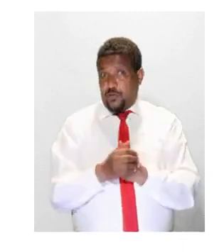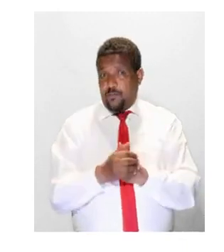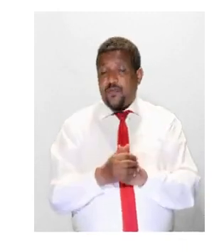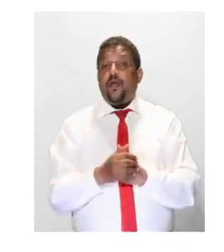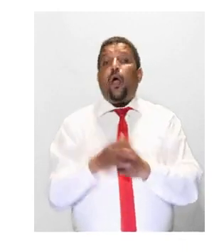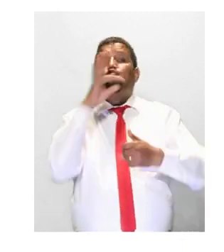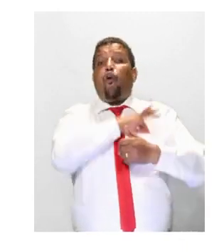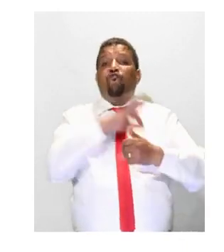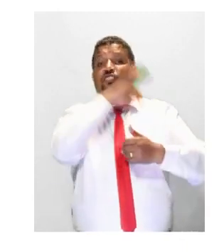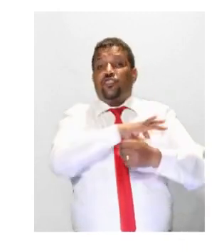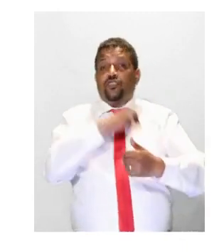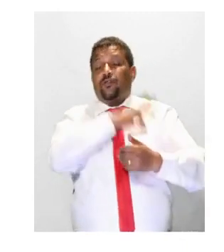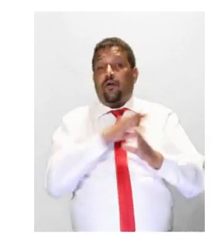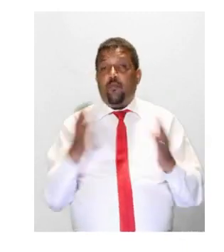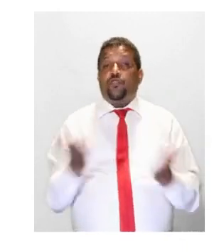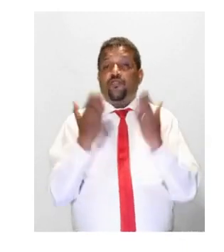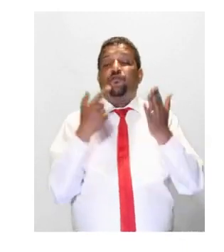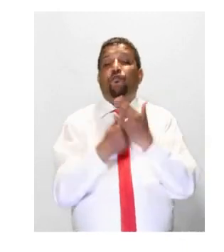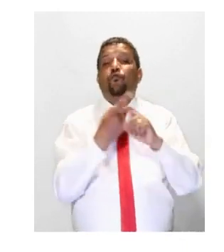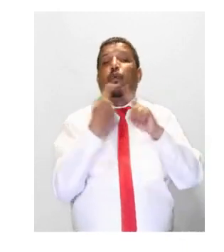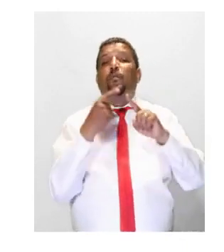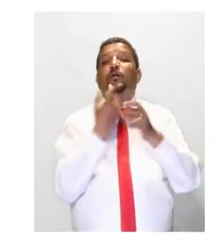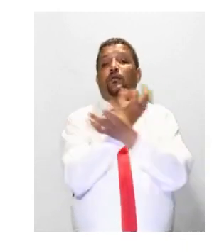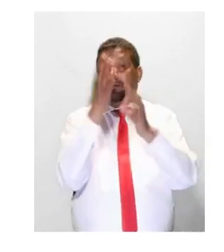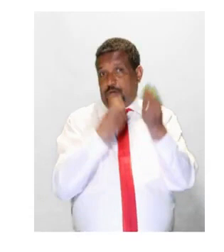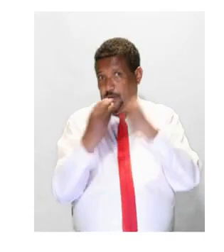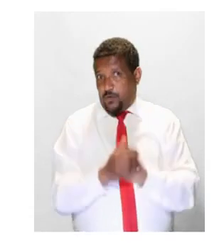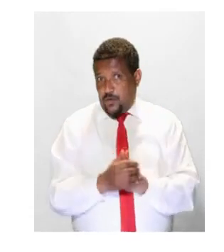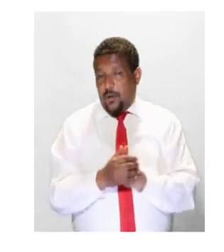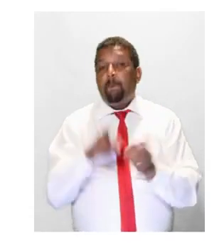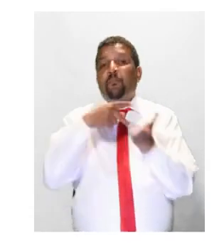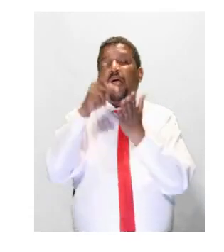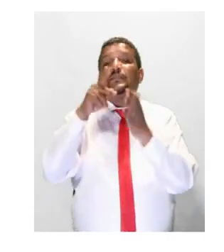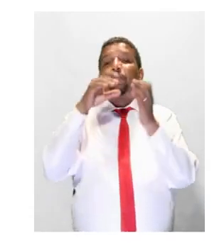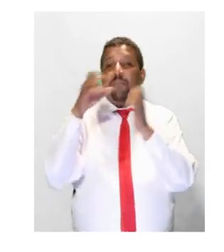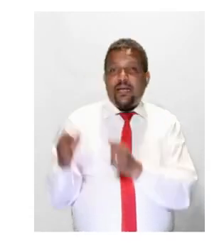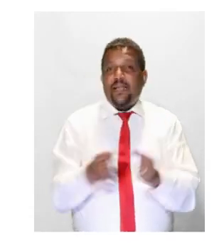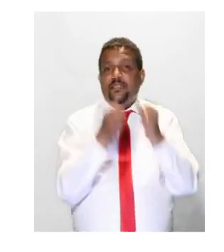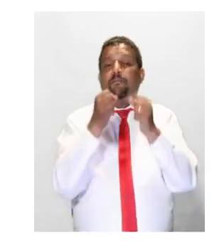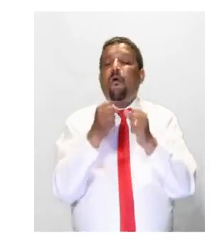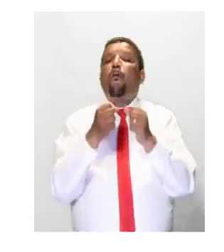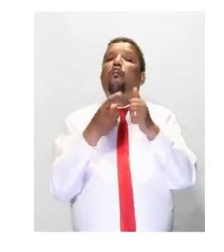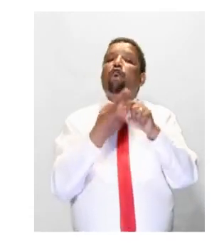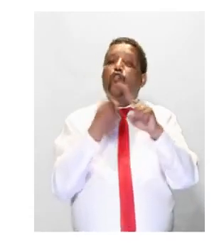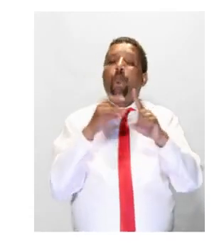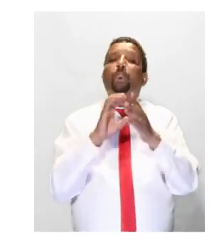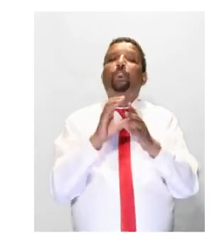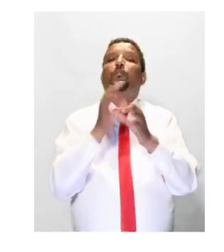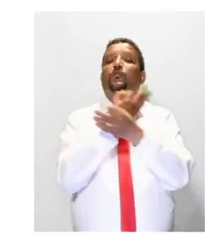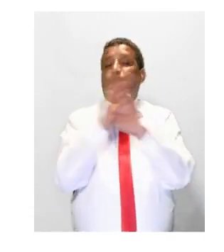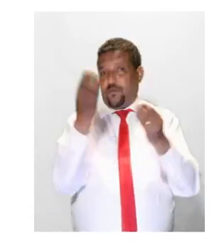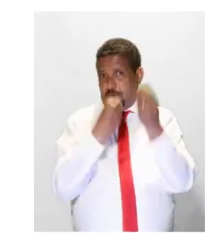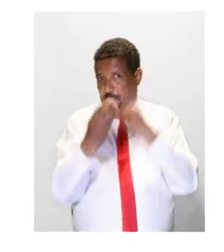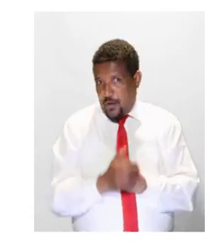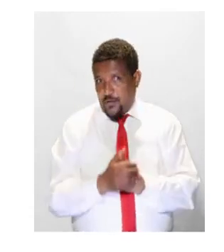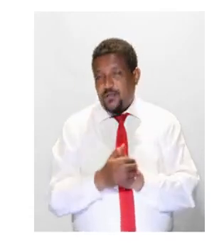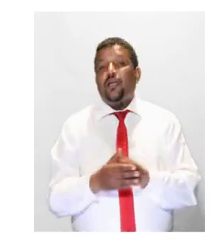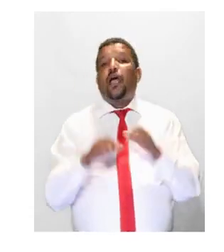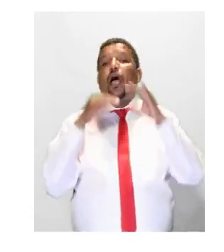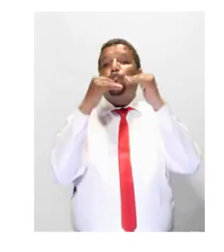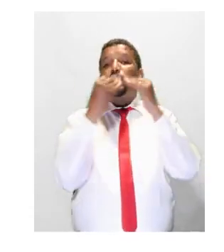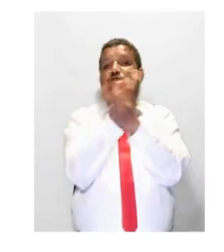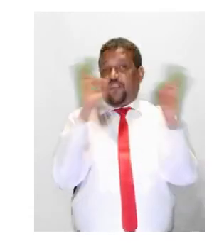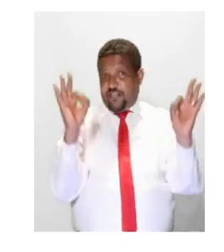profit motive. This is from the capitalist. The price mechanism is from the capitalist. The adequate freedom is from the